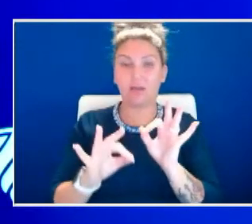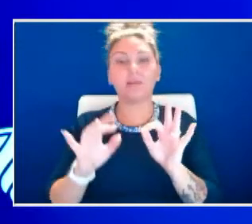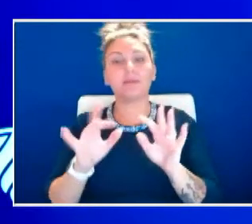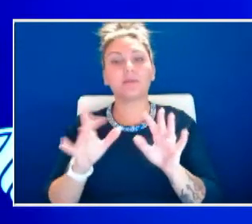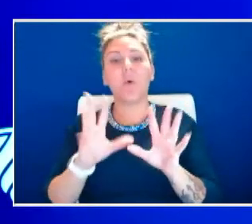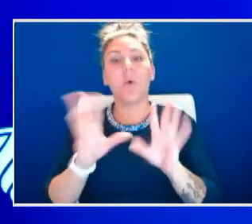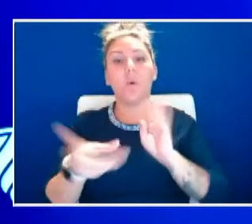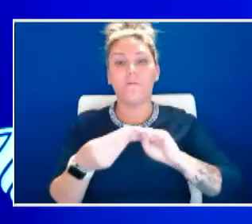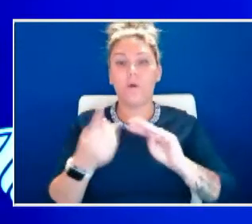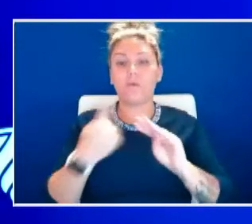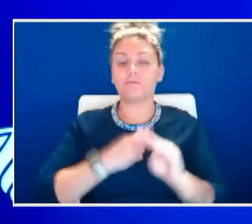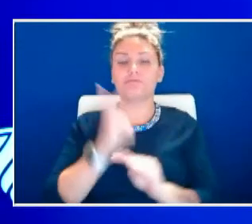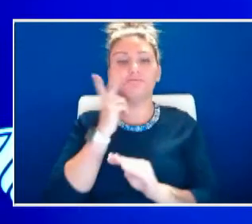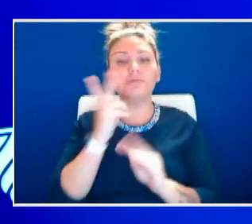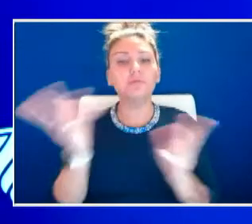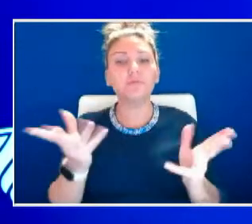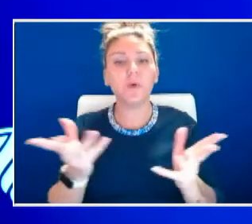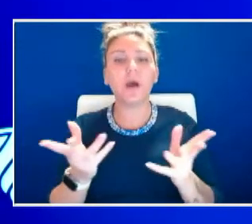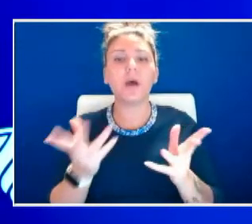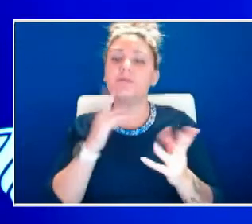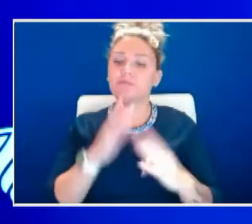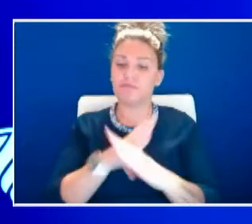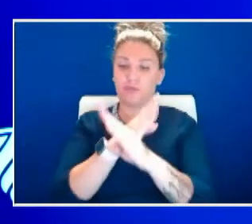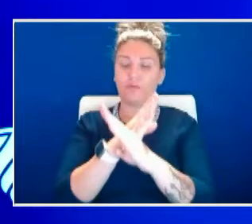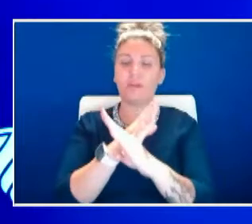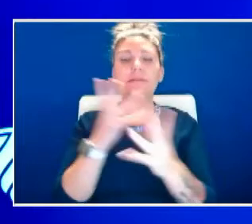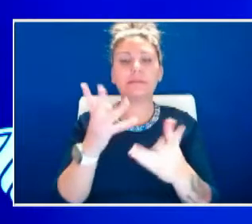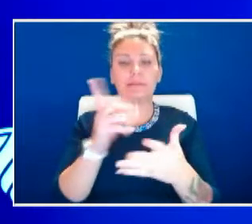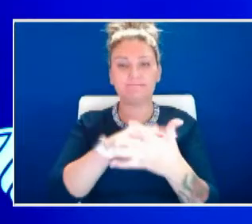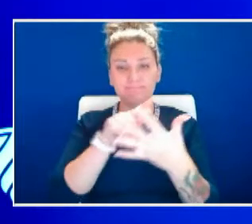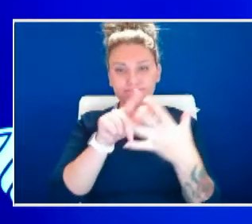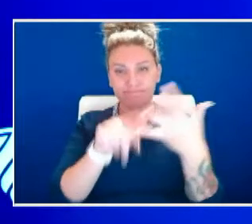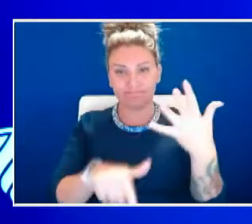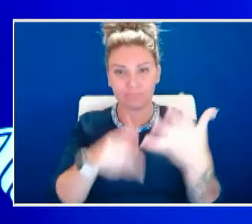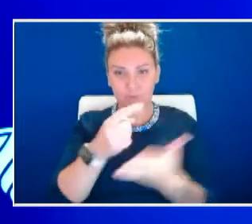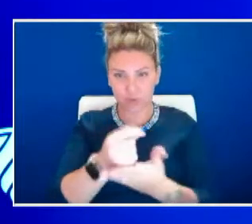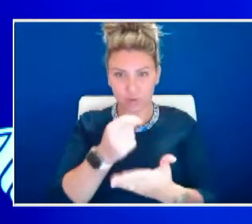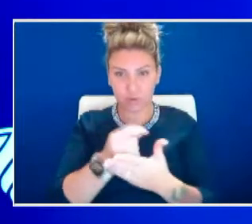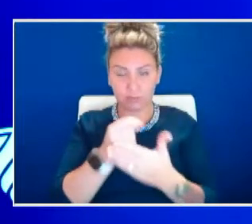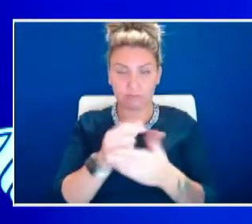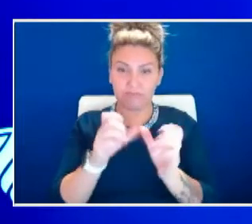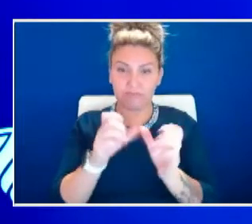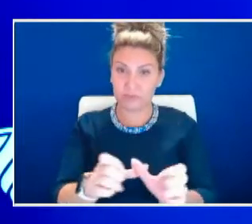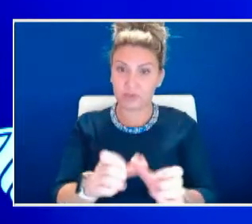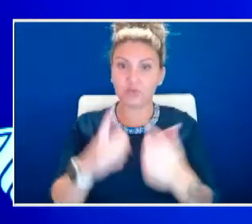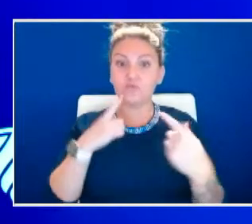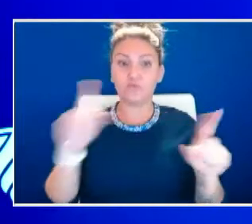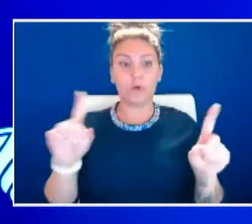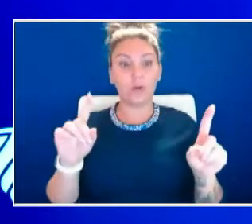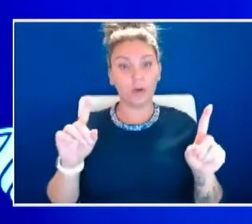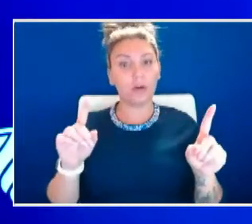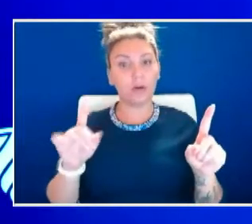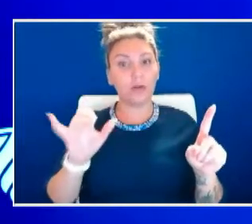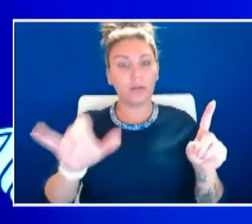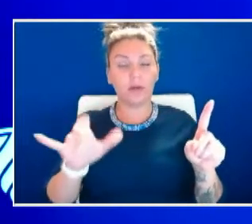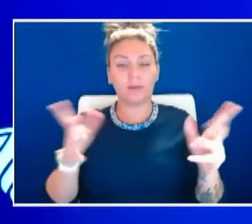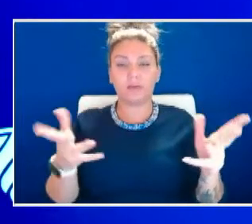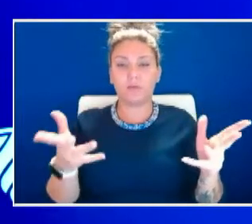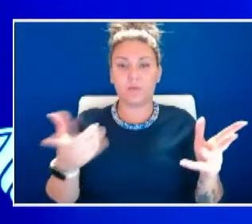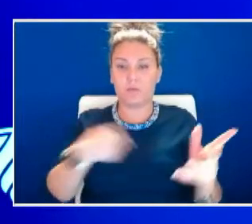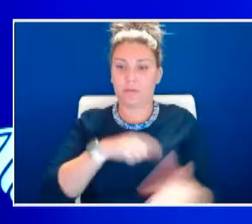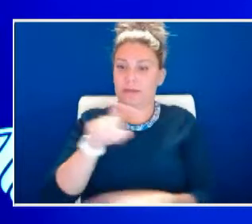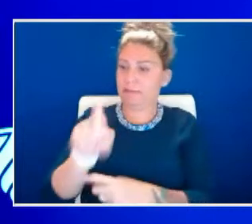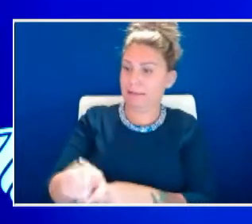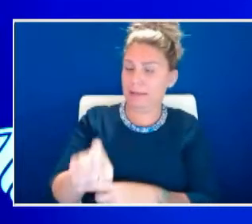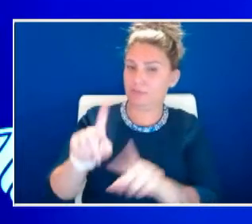to see is that our preventive measures and our treatment measures continue to work, and I think that is what we need to count on. And